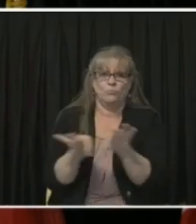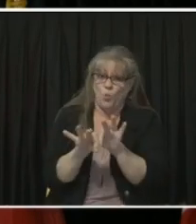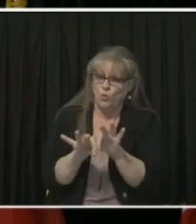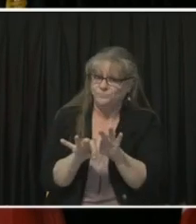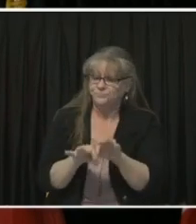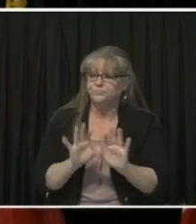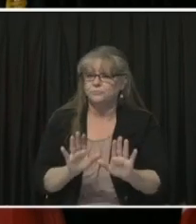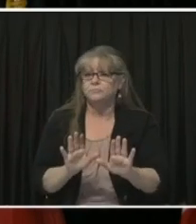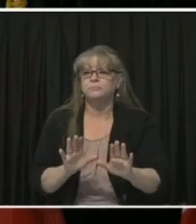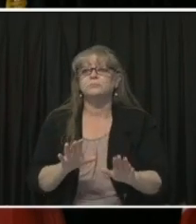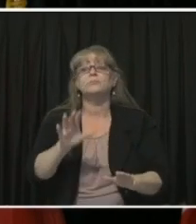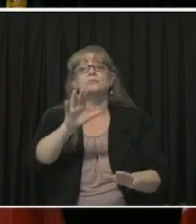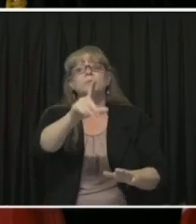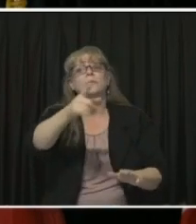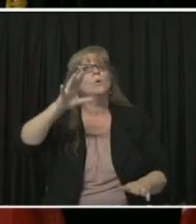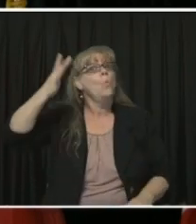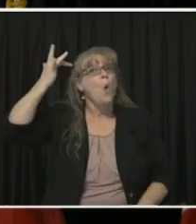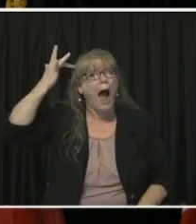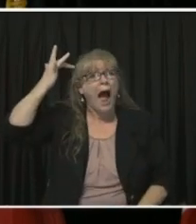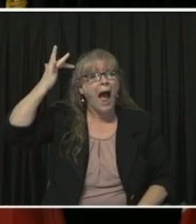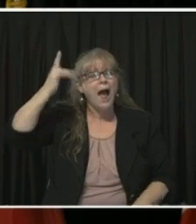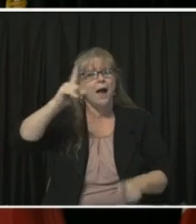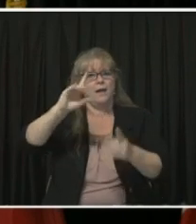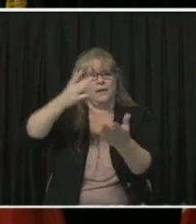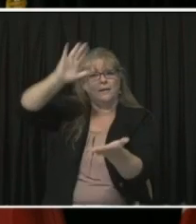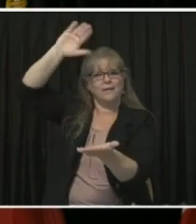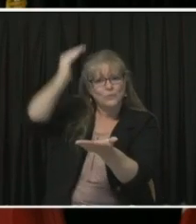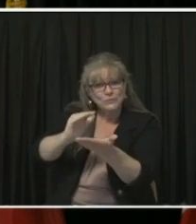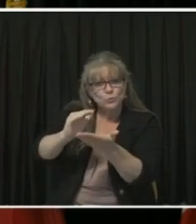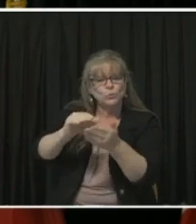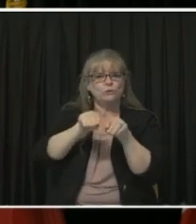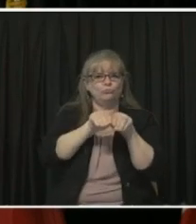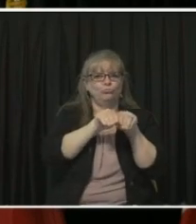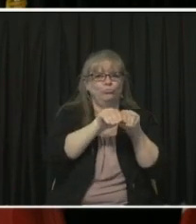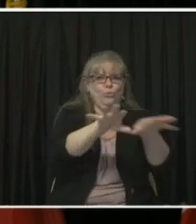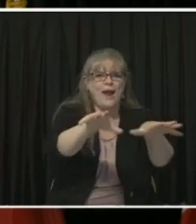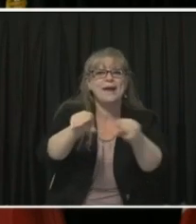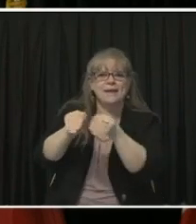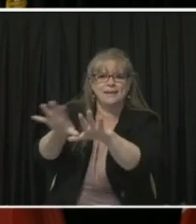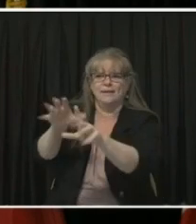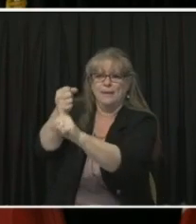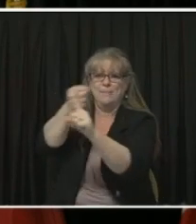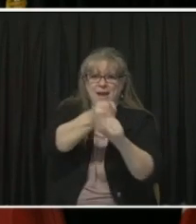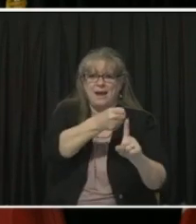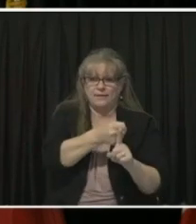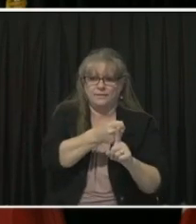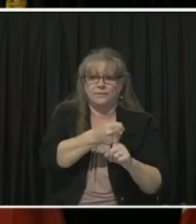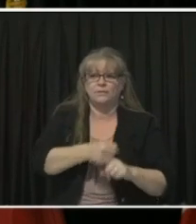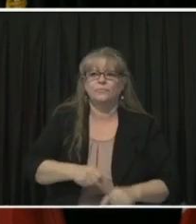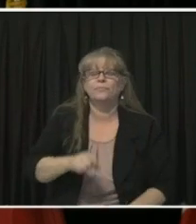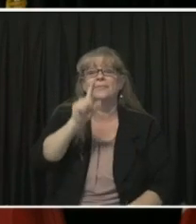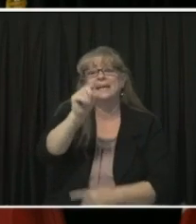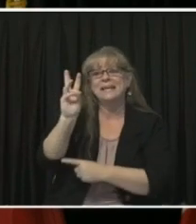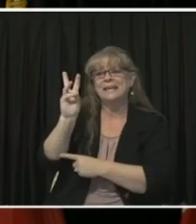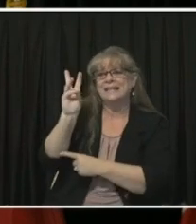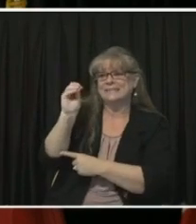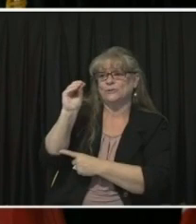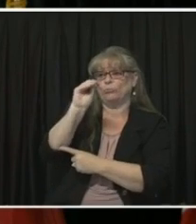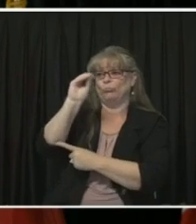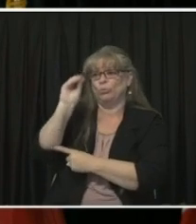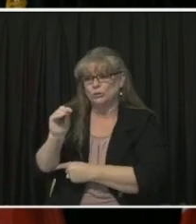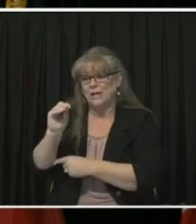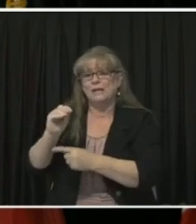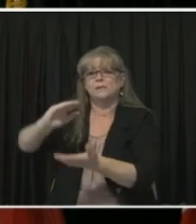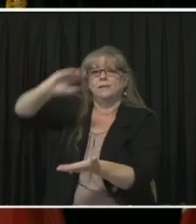those interactions. 60 to 70% of the interactions you have, you should have only about a third of the interactions you